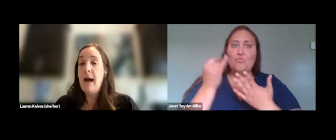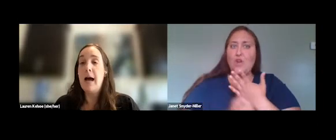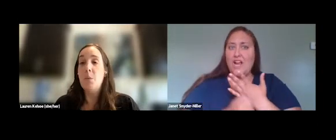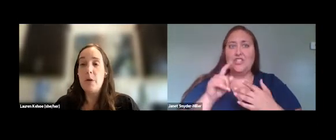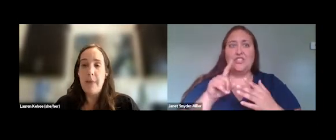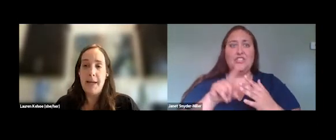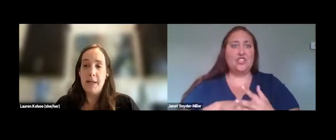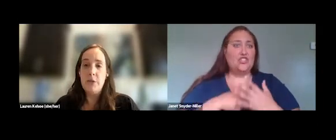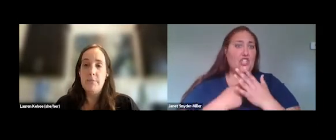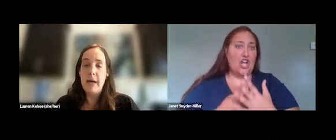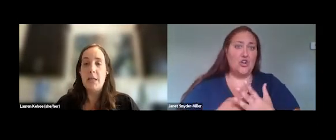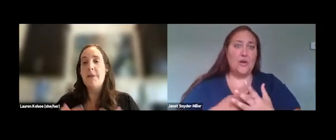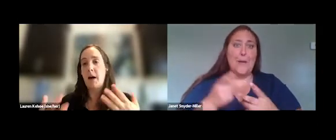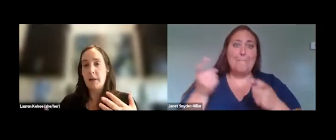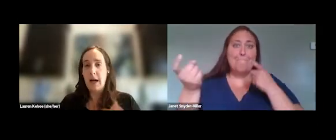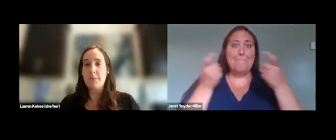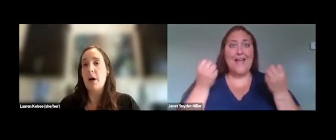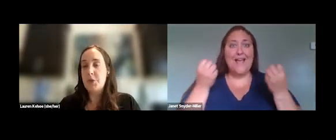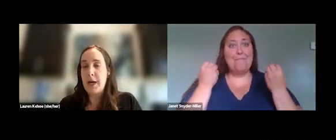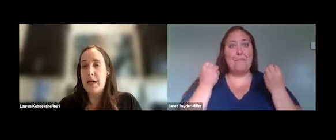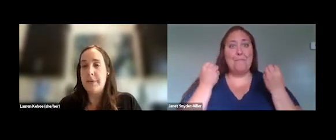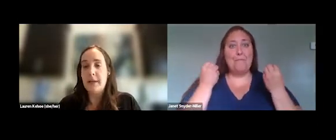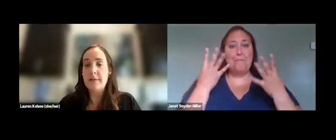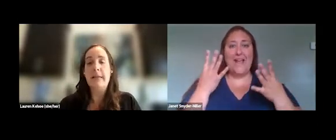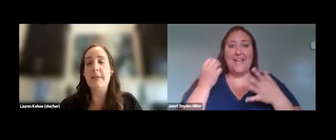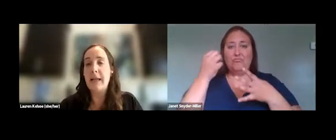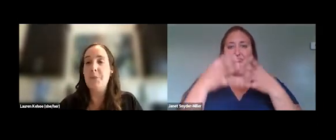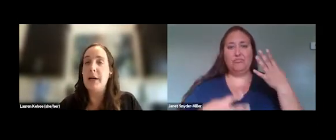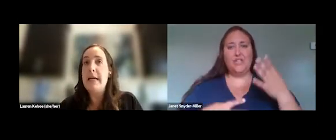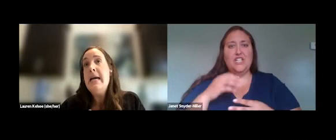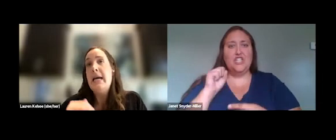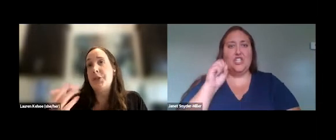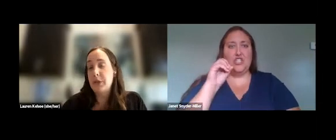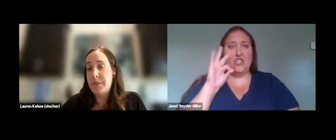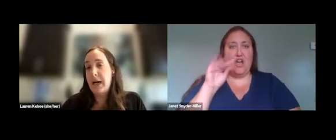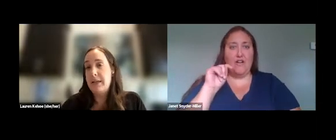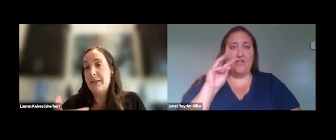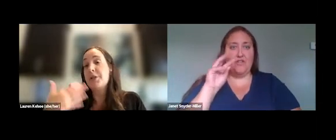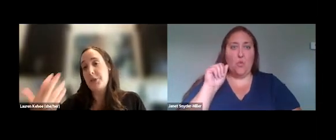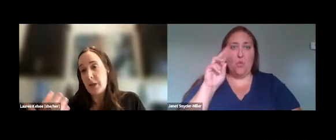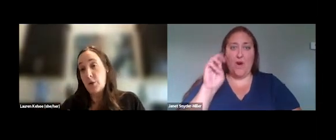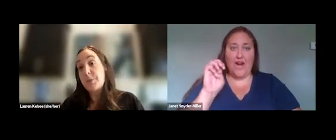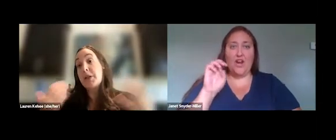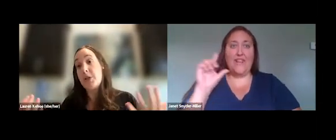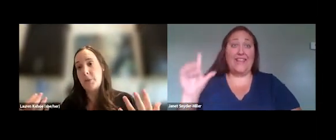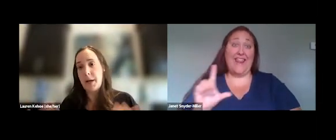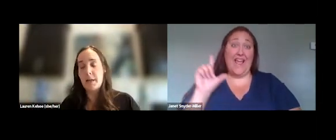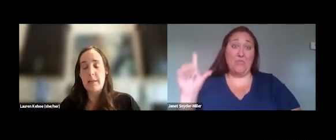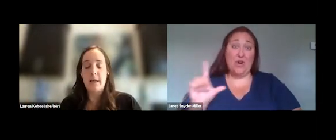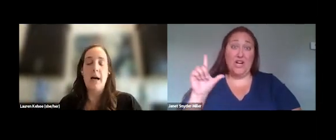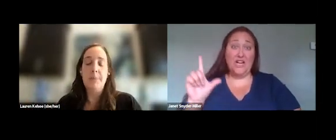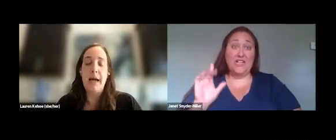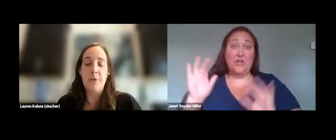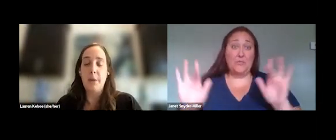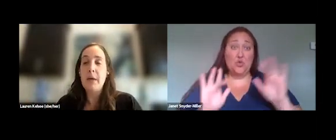department. We manage many of our software in the library, and so LibGuides, or excuse me, the whole SpringShare